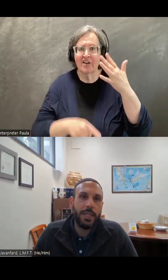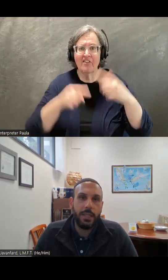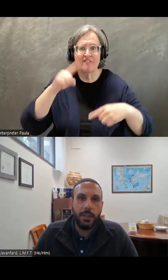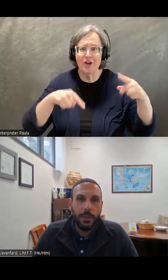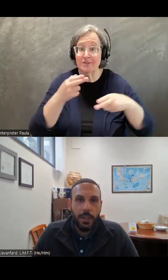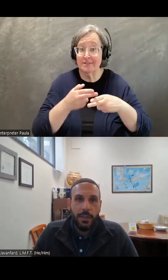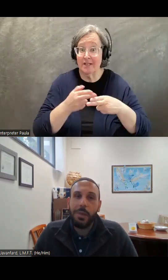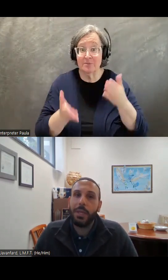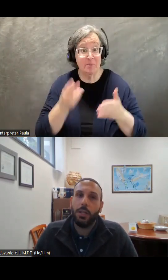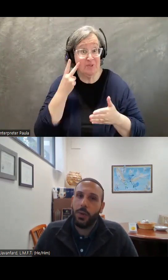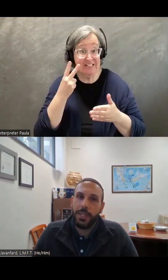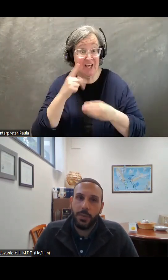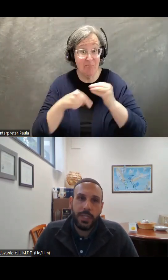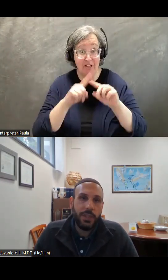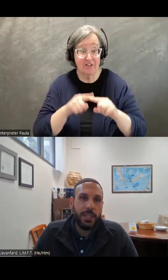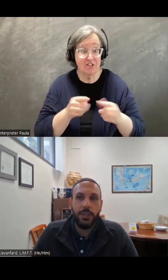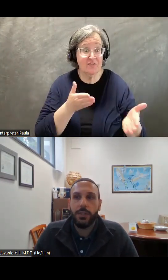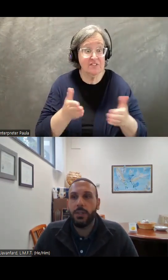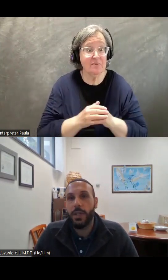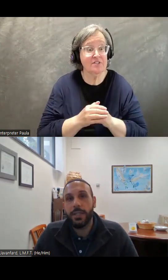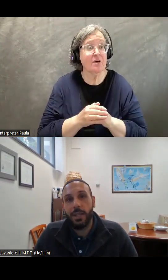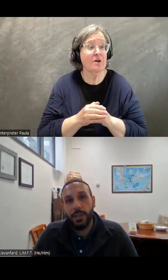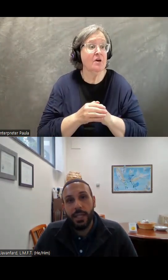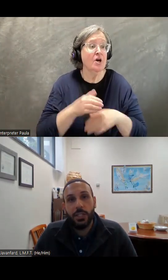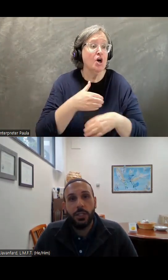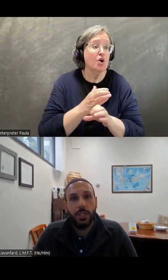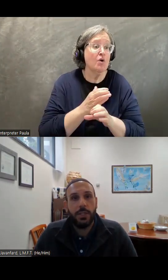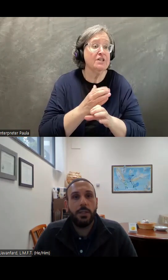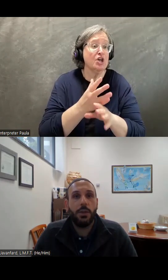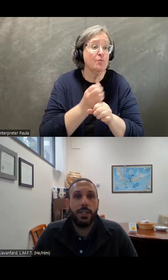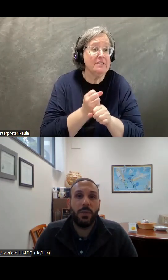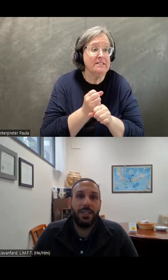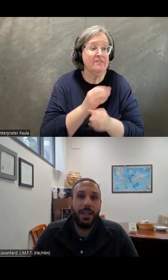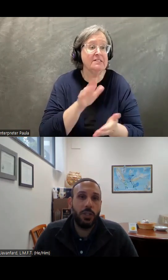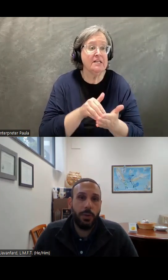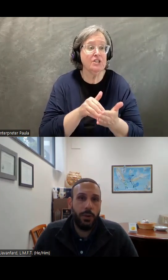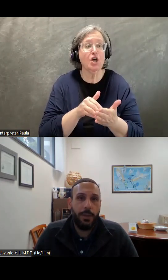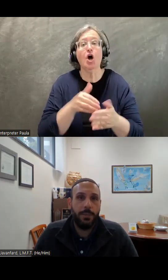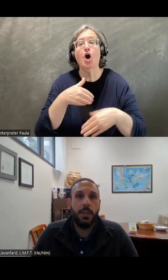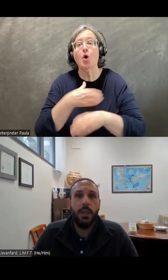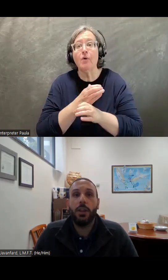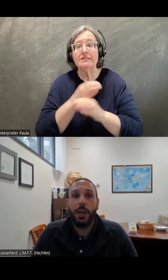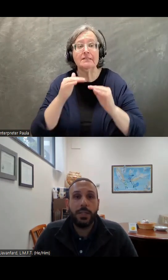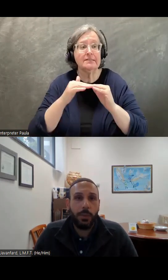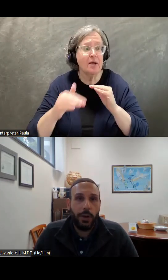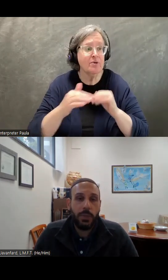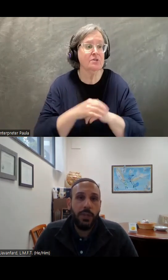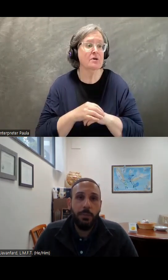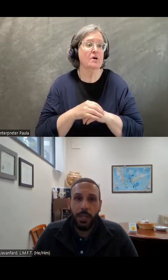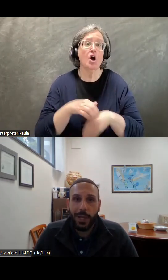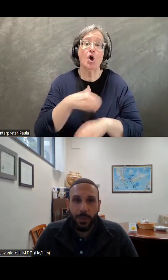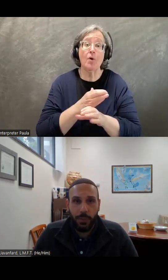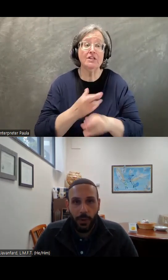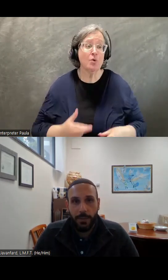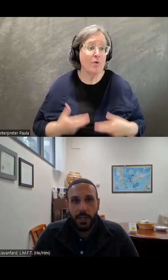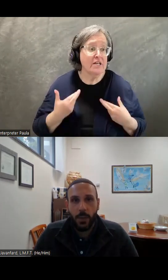that you may see. They may be called crisis receiving centers, crisis stabilization units, crisis residential programs, crisis programs, or even